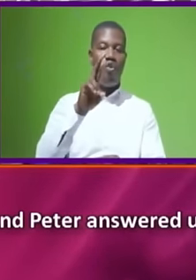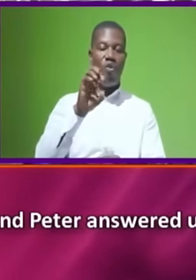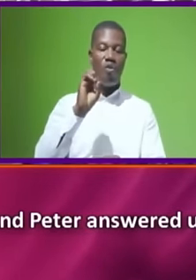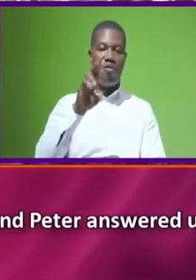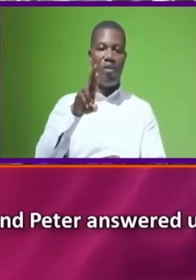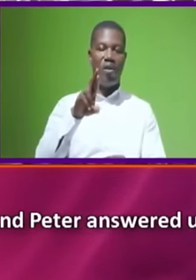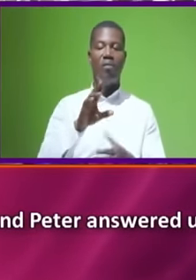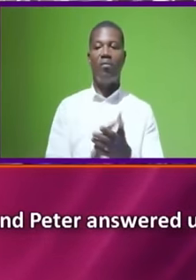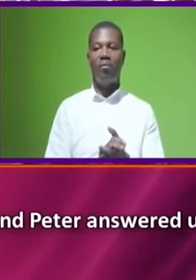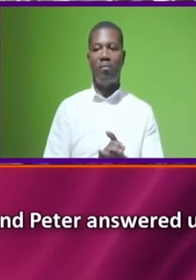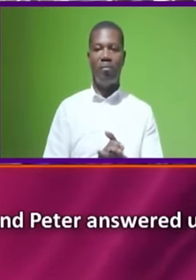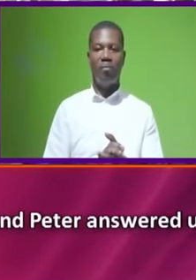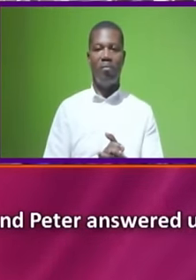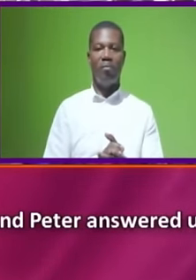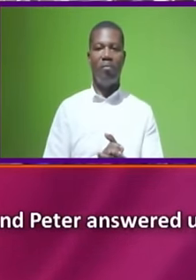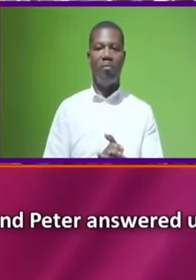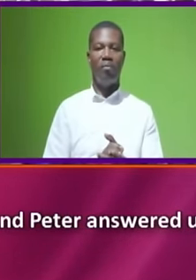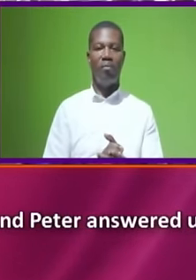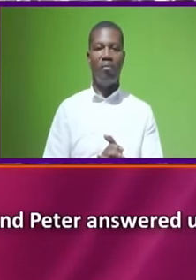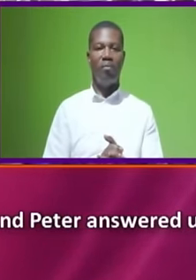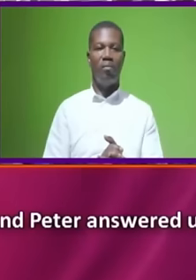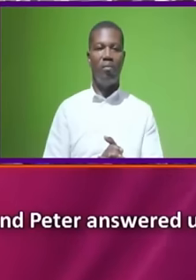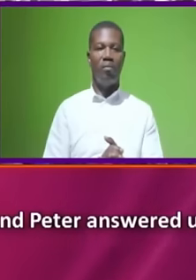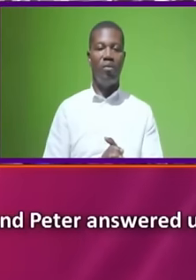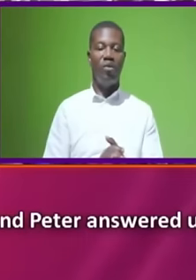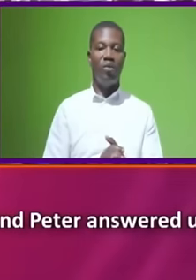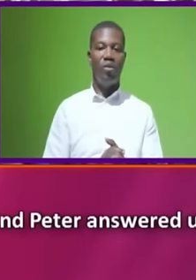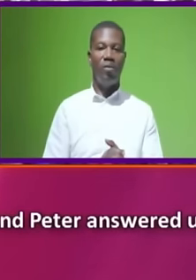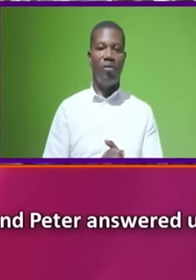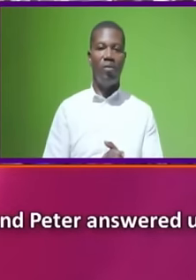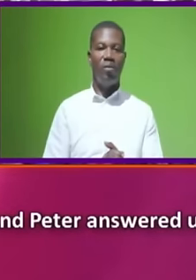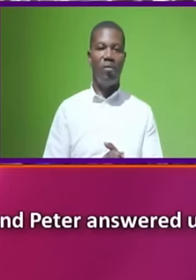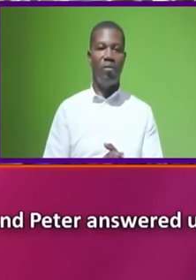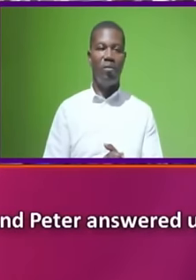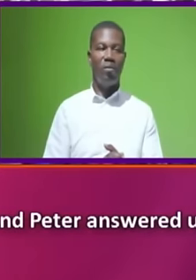a lid that befits it. That's it.